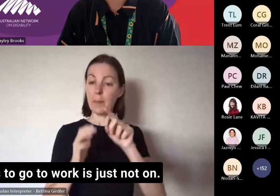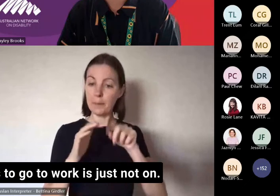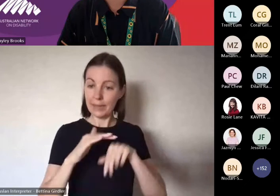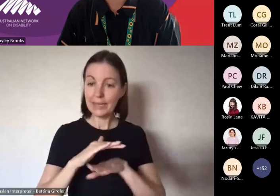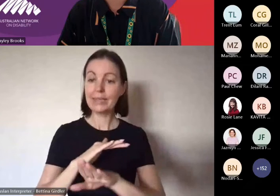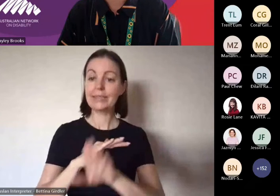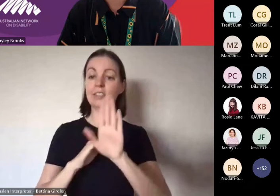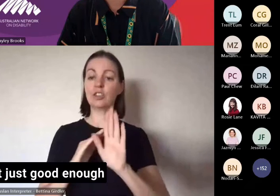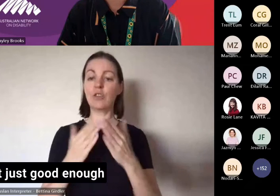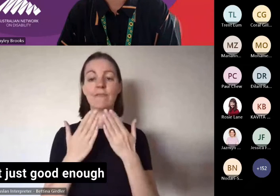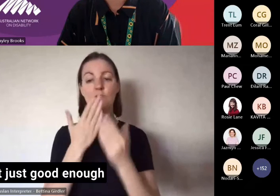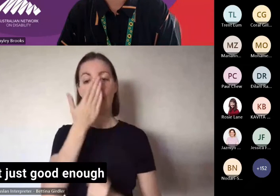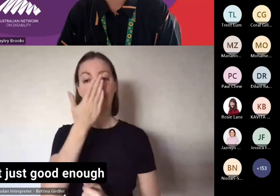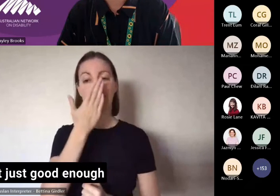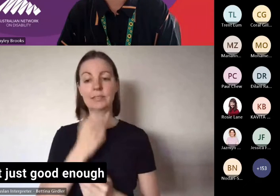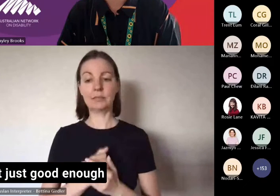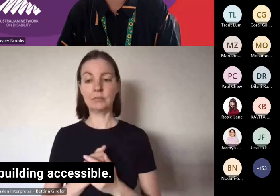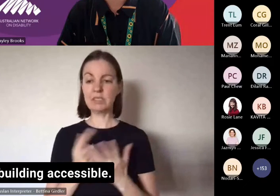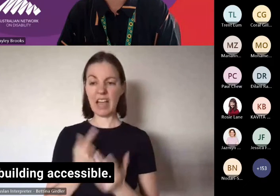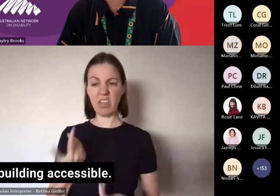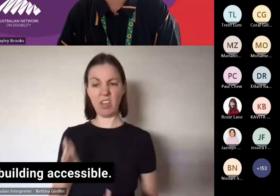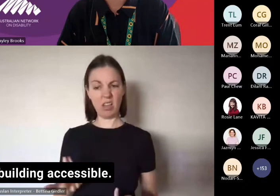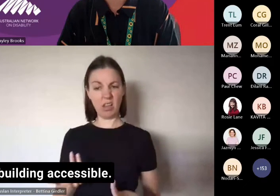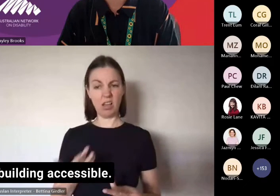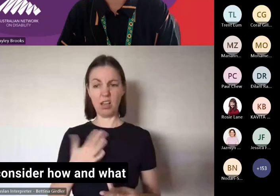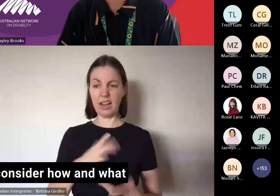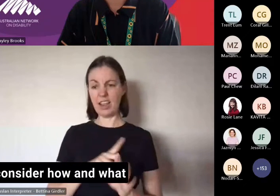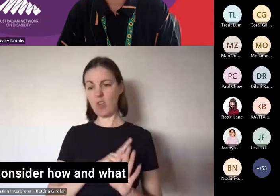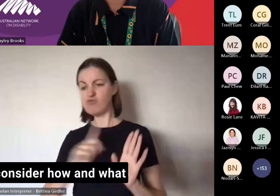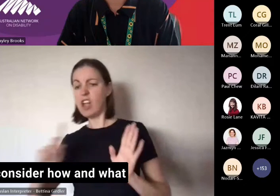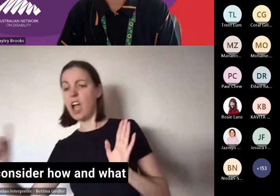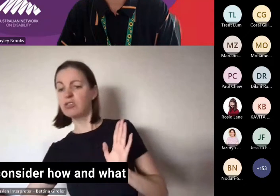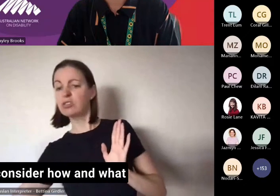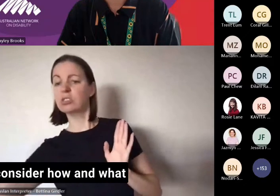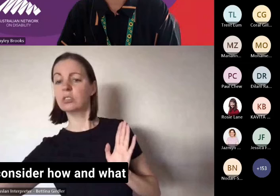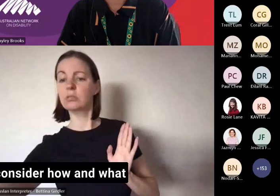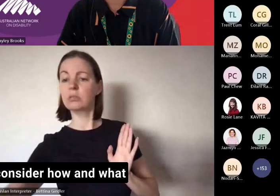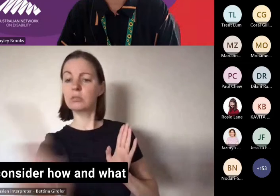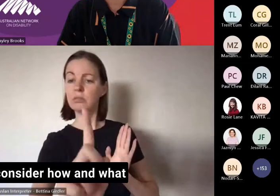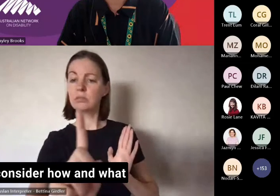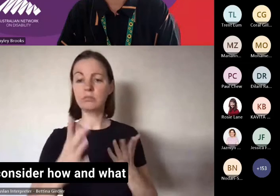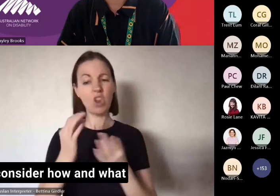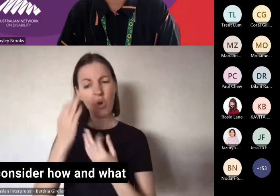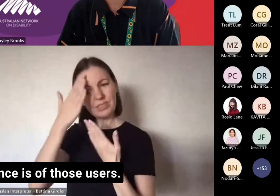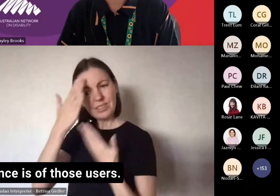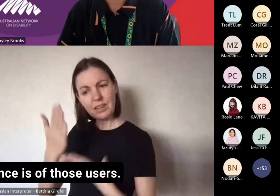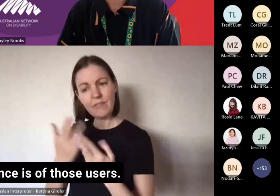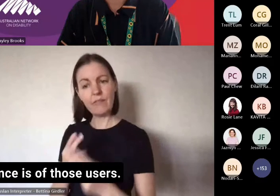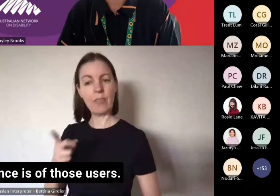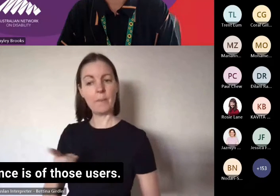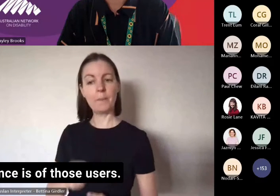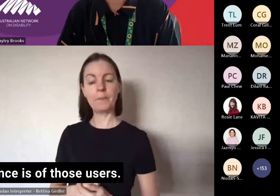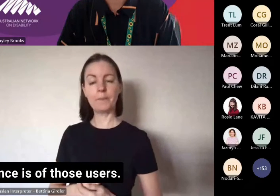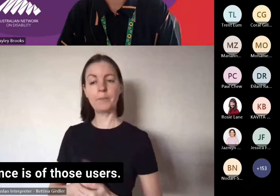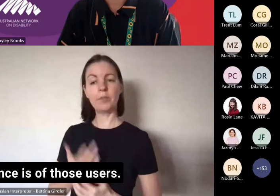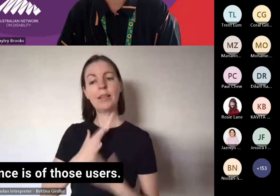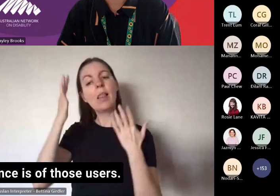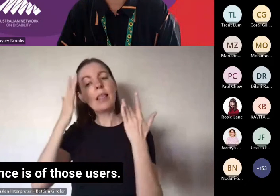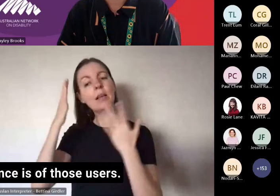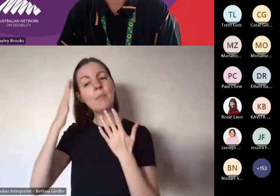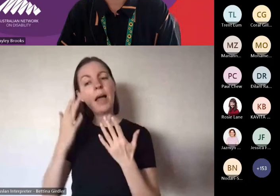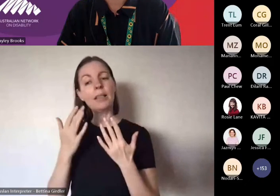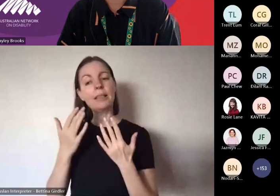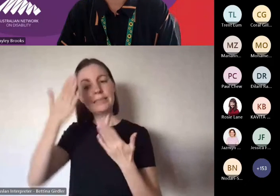on. So it's not just good enough to make a building accessible. You have to consider how and what that experience is of those